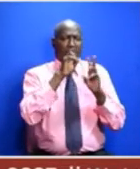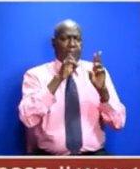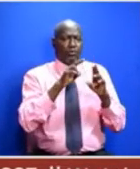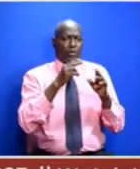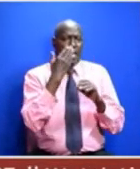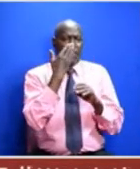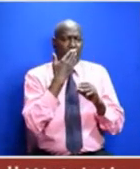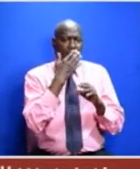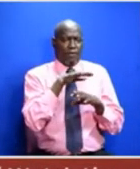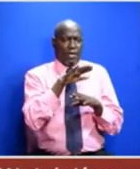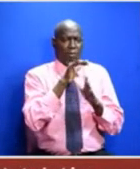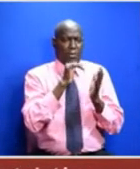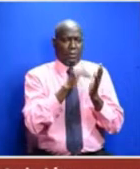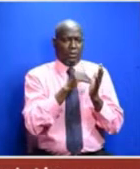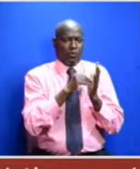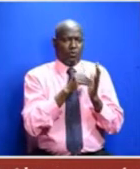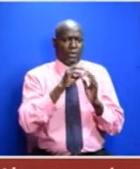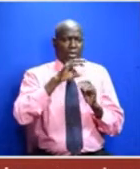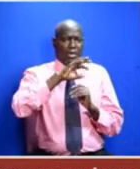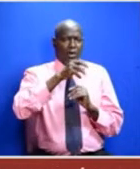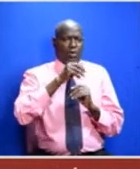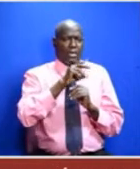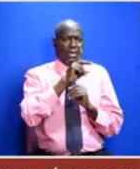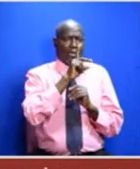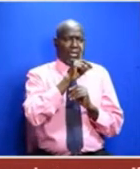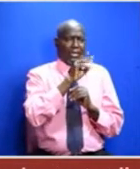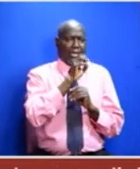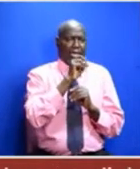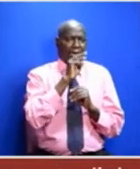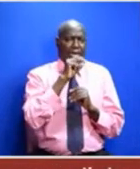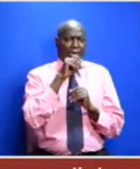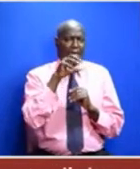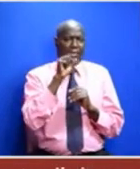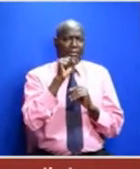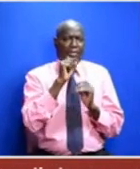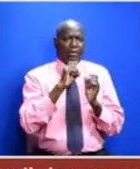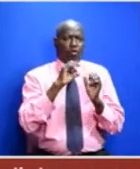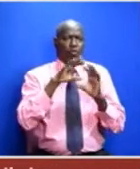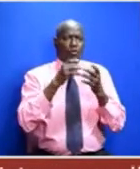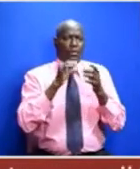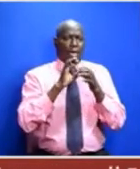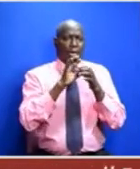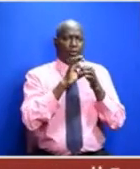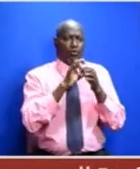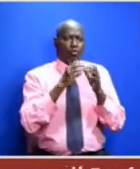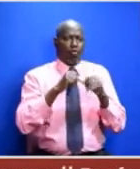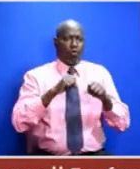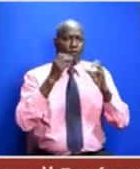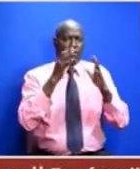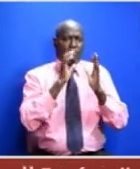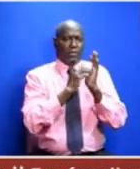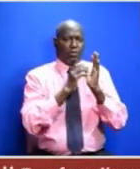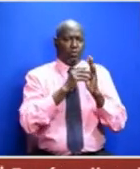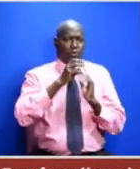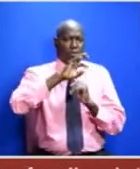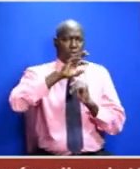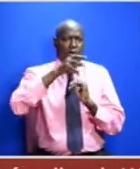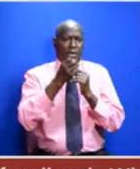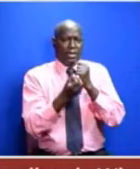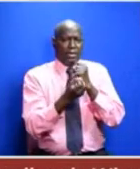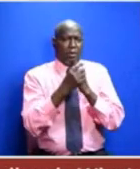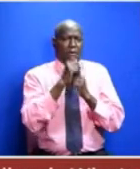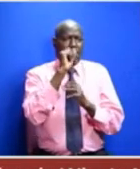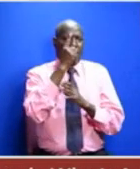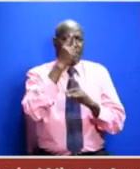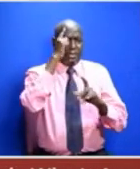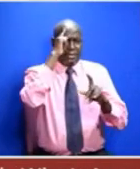at the River area in Machakos County. Dennis Mavia, the community liaison officer in Athi River, Machakos County, explains that